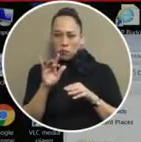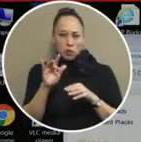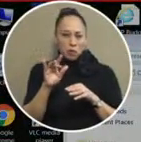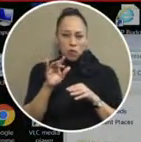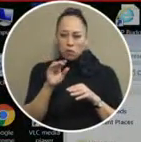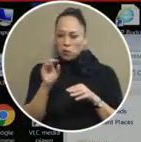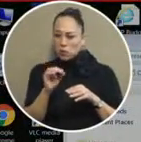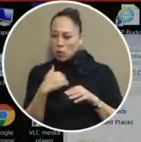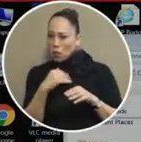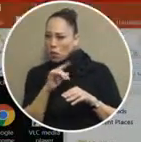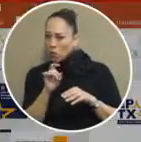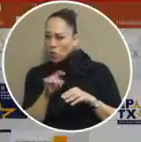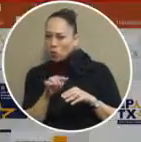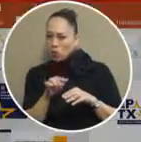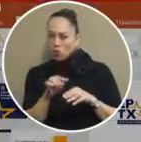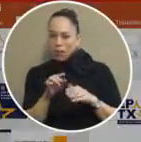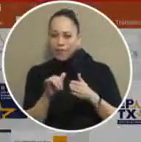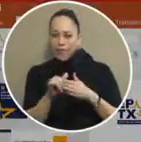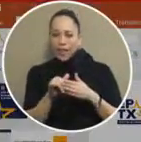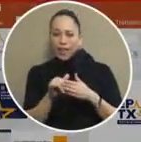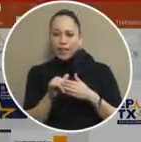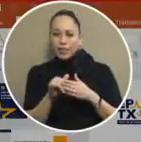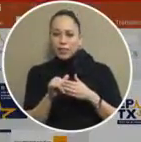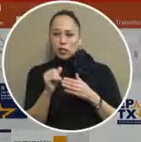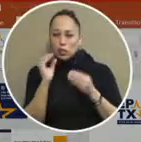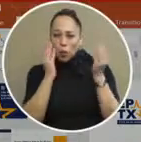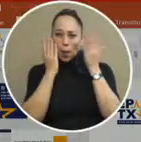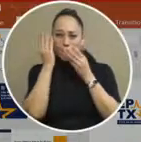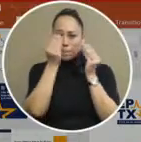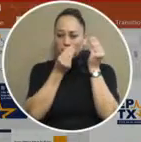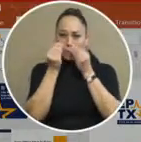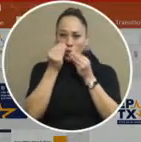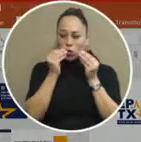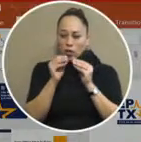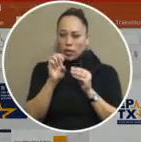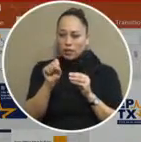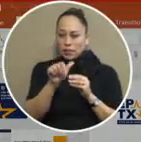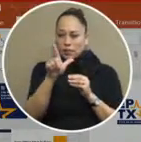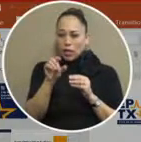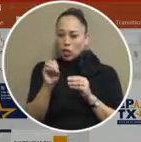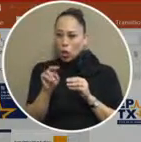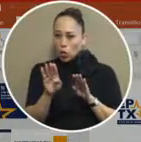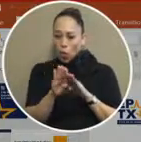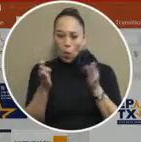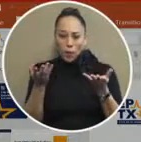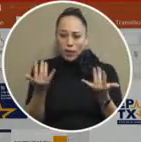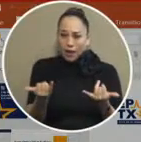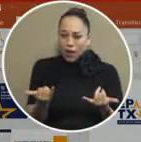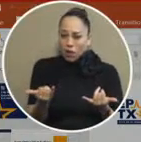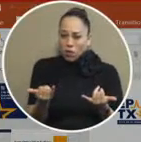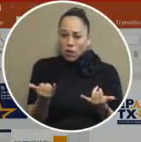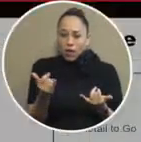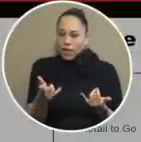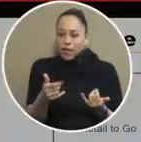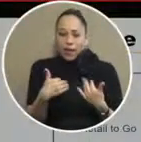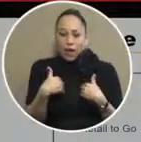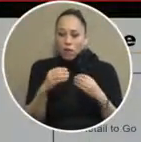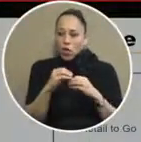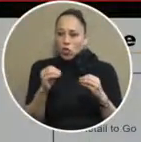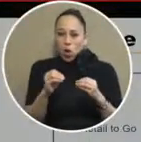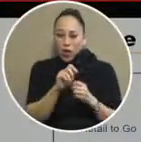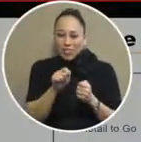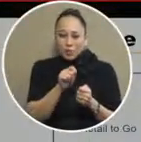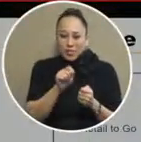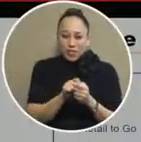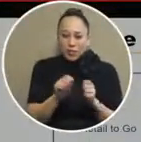my question is on that slide, I know that beauty salons had also already opened. Are they now going to be open? They don't have a specific